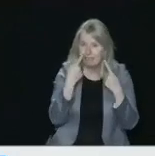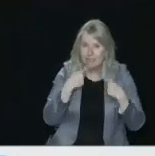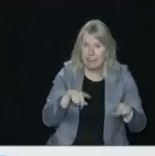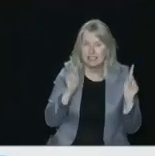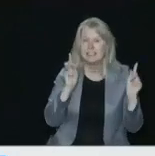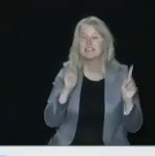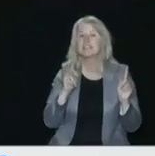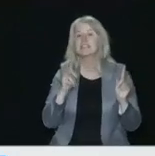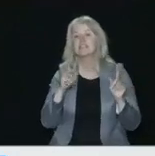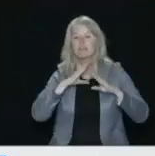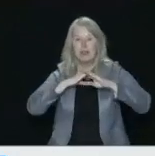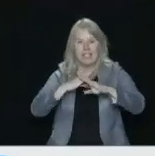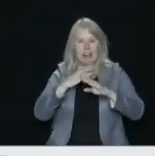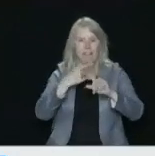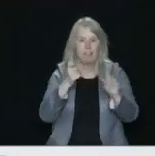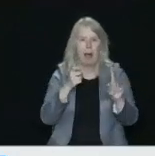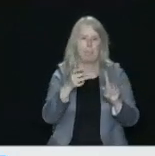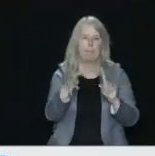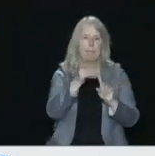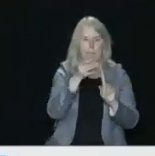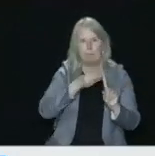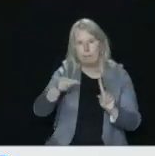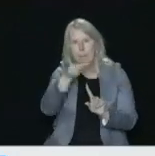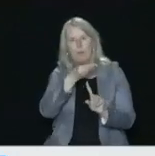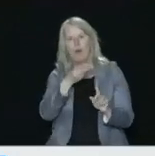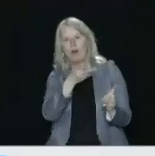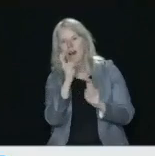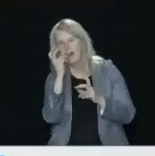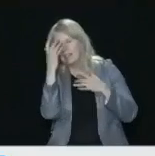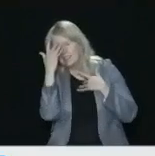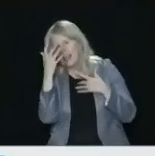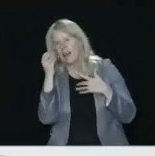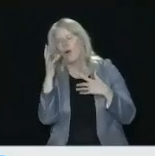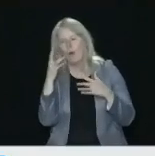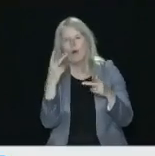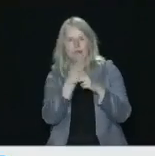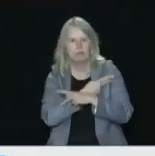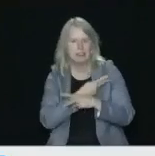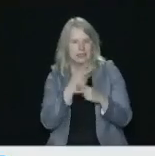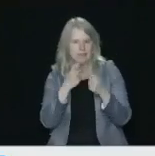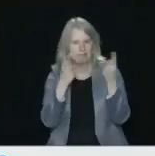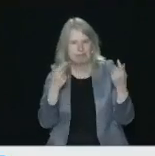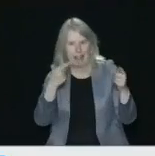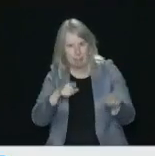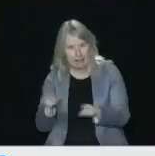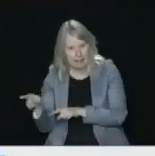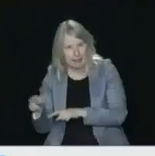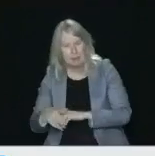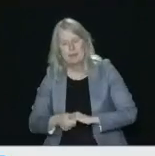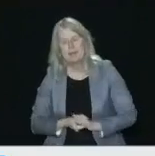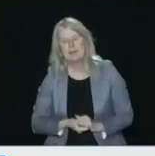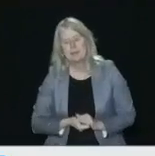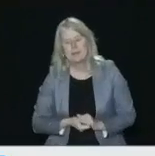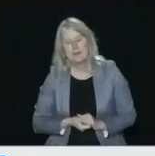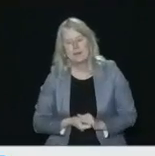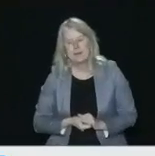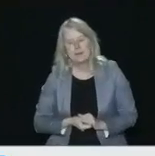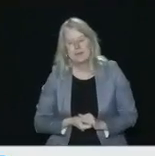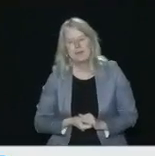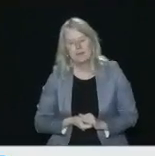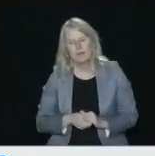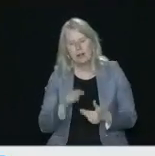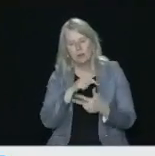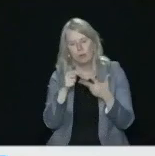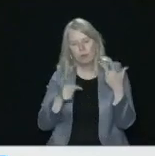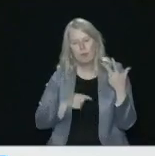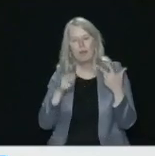also is I think we have a very strong, I think, surveillance overall with many components for vaccines and vaccination. And that's going to be very important